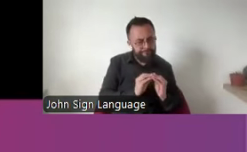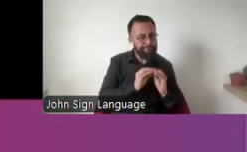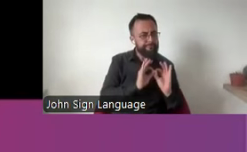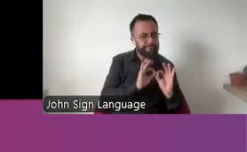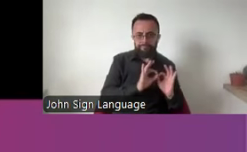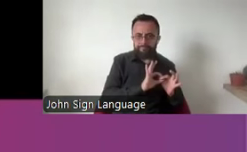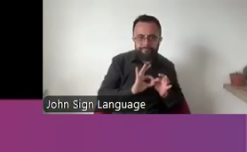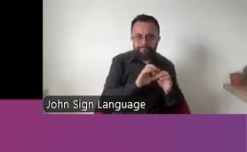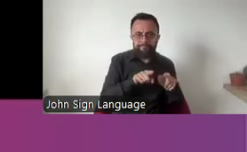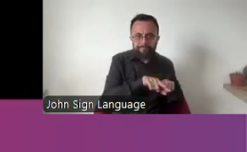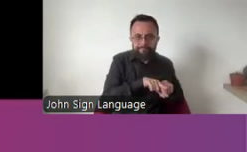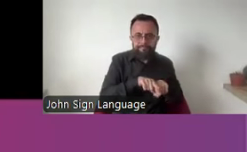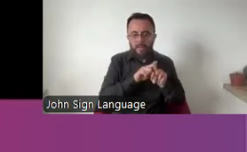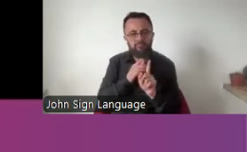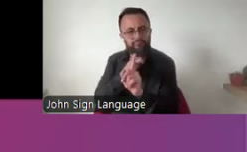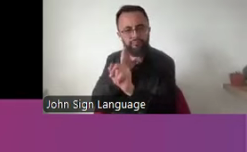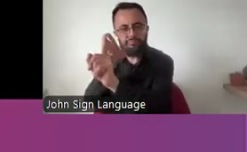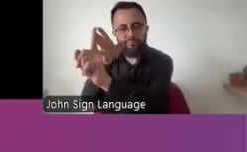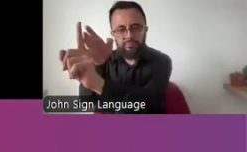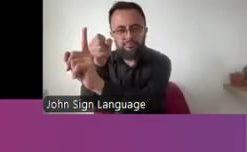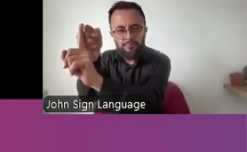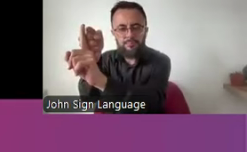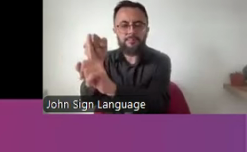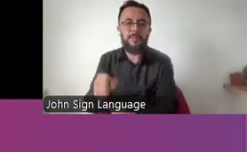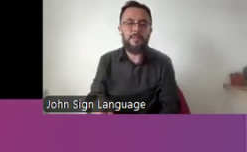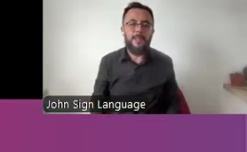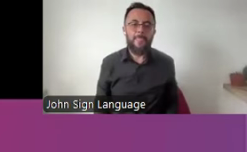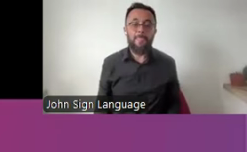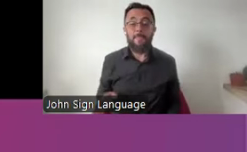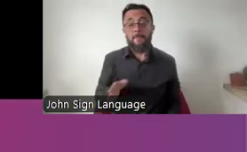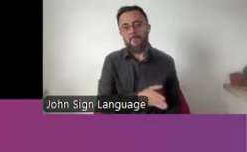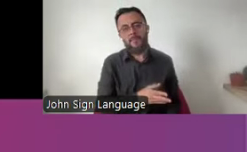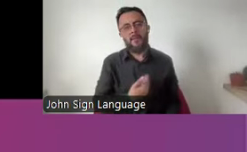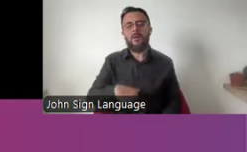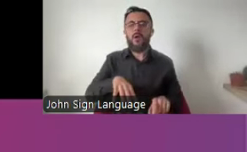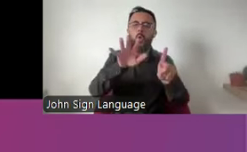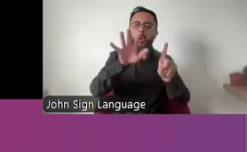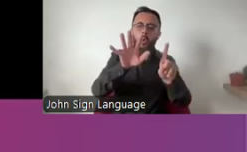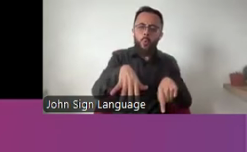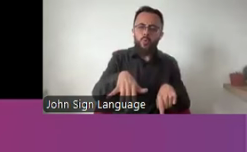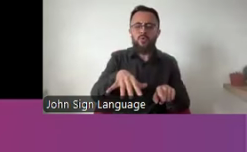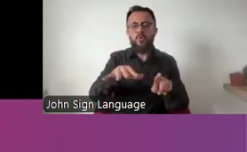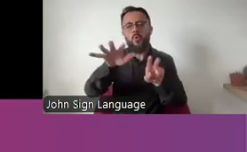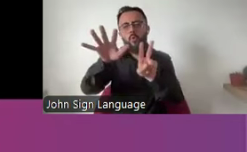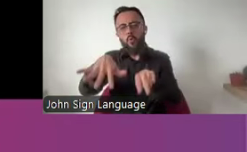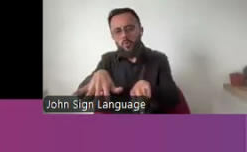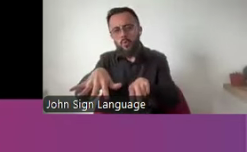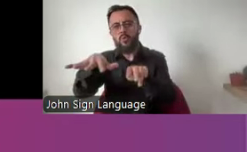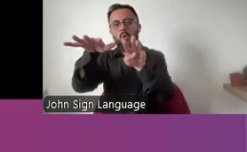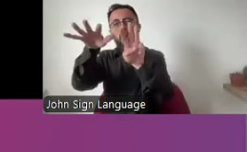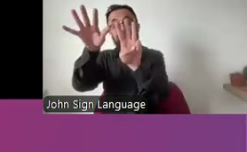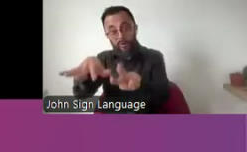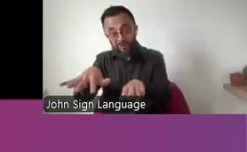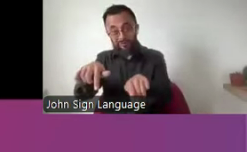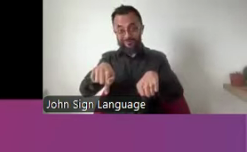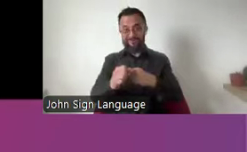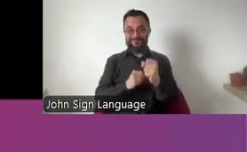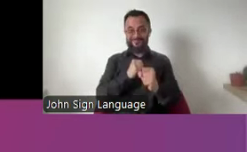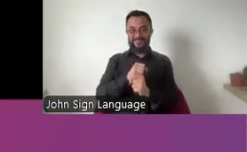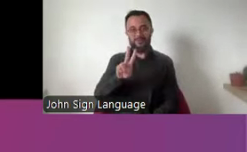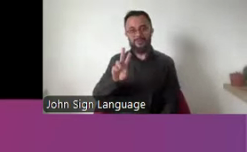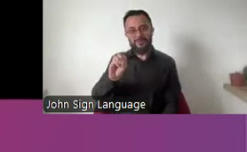So in June and July and even August this year, we launched the network's first call for